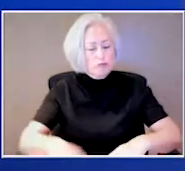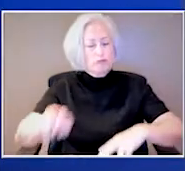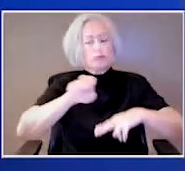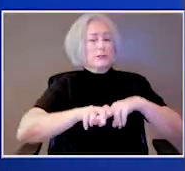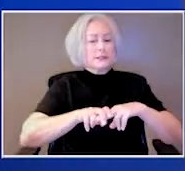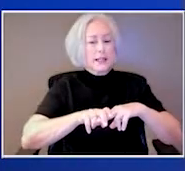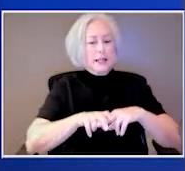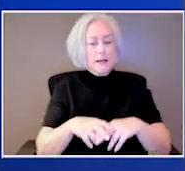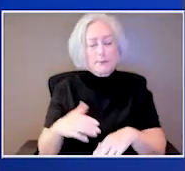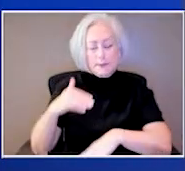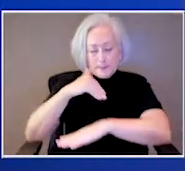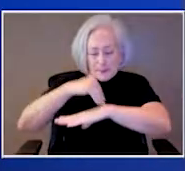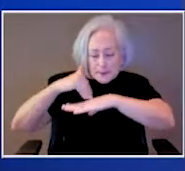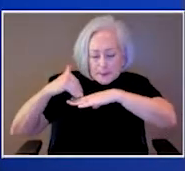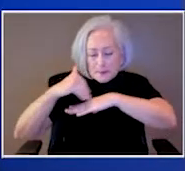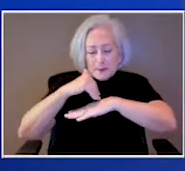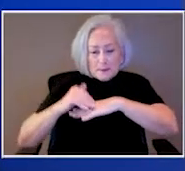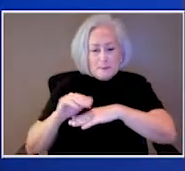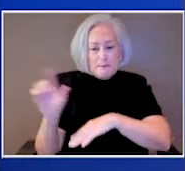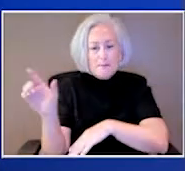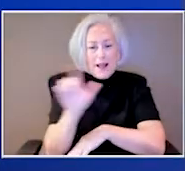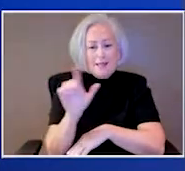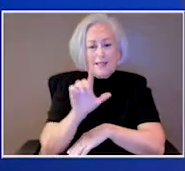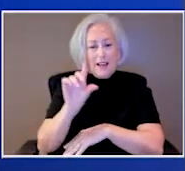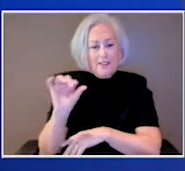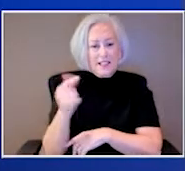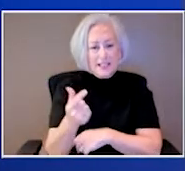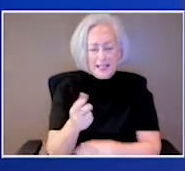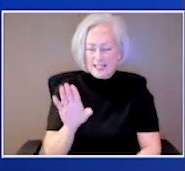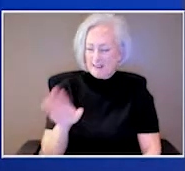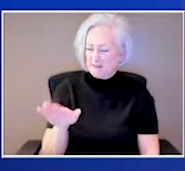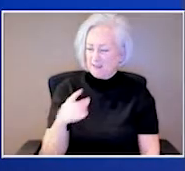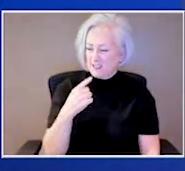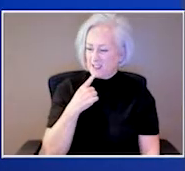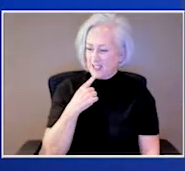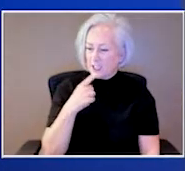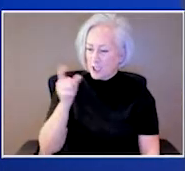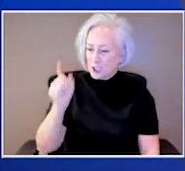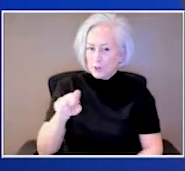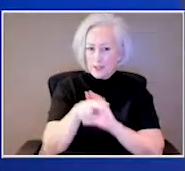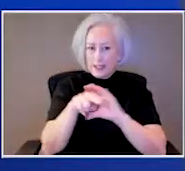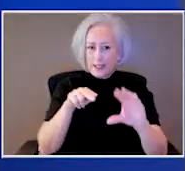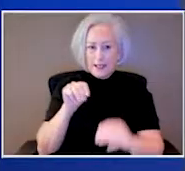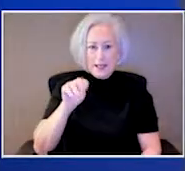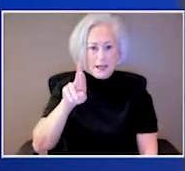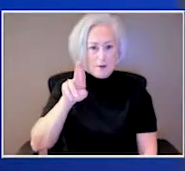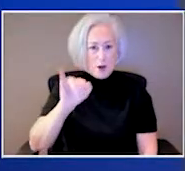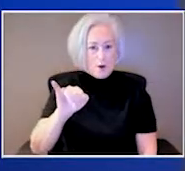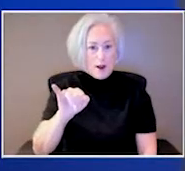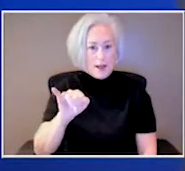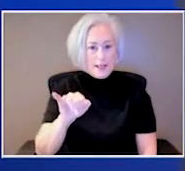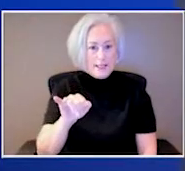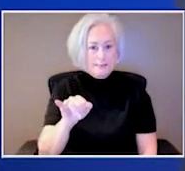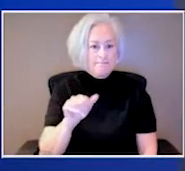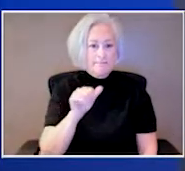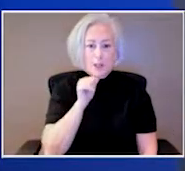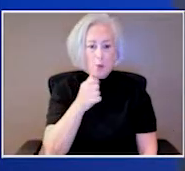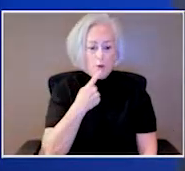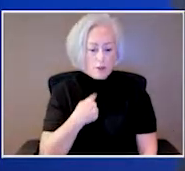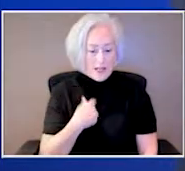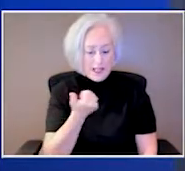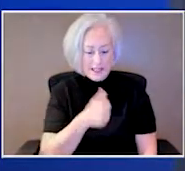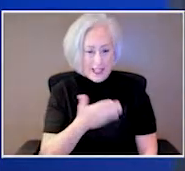my left leg and said, you need an MRI. It won't tell us anything. It's going to need to be